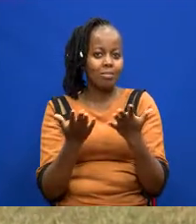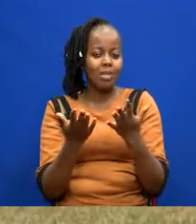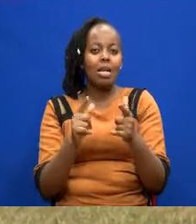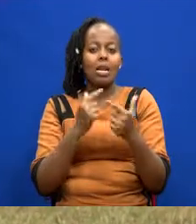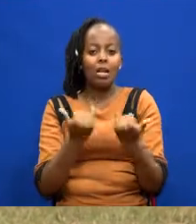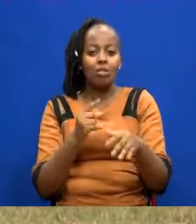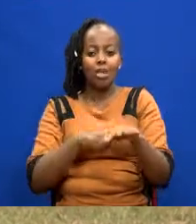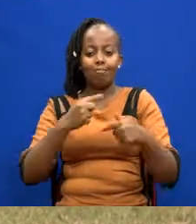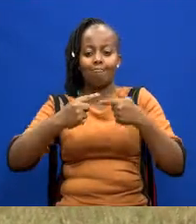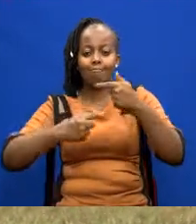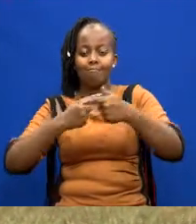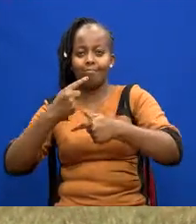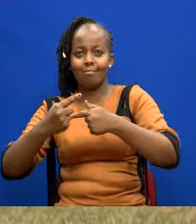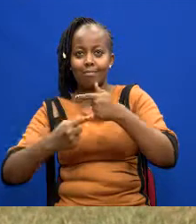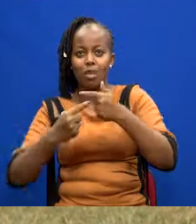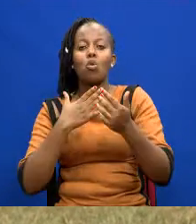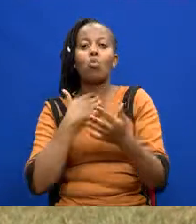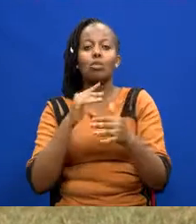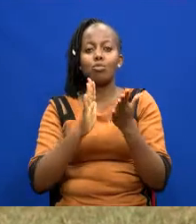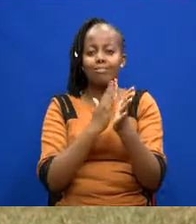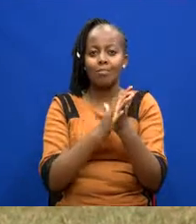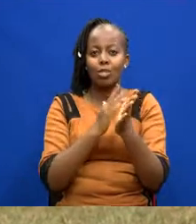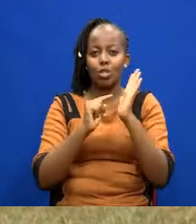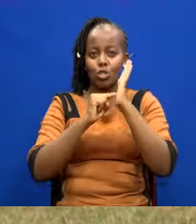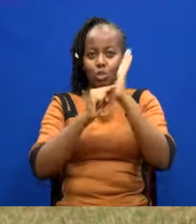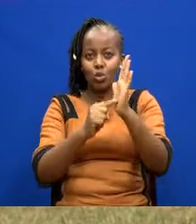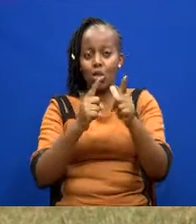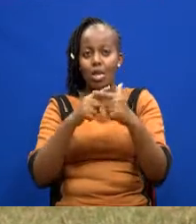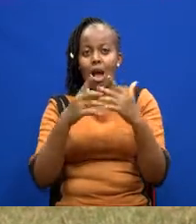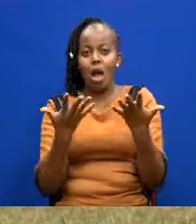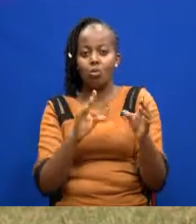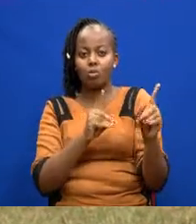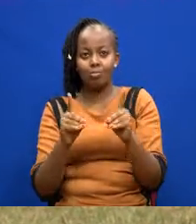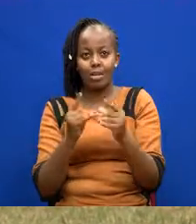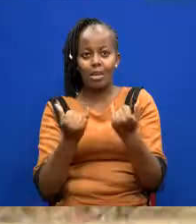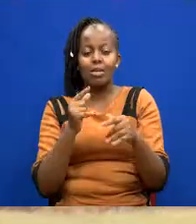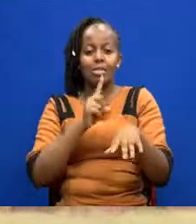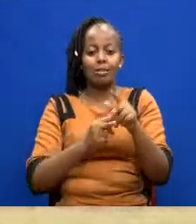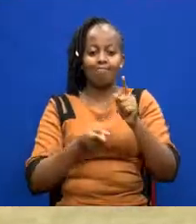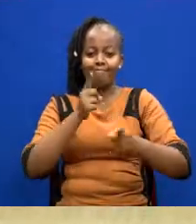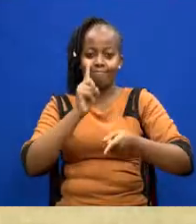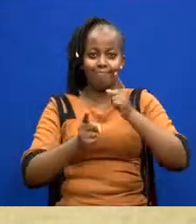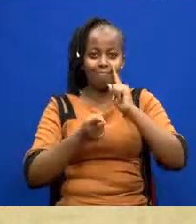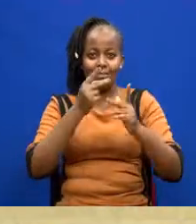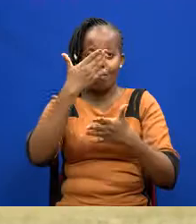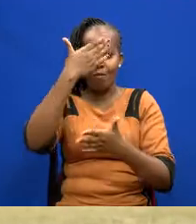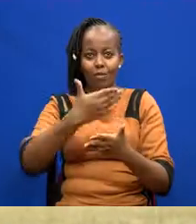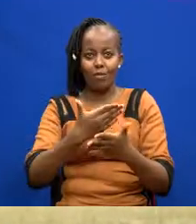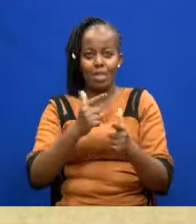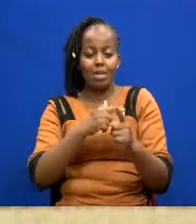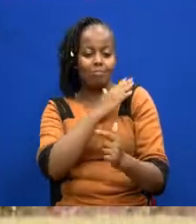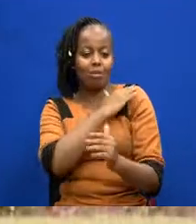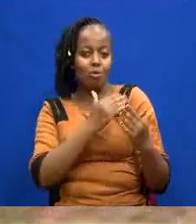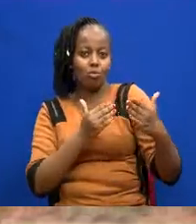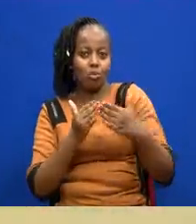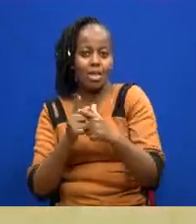shoulder. And the roll is going to be a judo roll. I'll quickly demonstrate on the roll. So as you run forward, tuck in